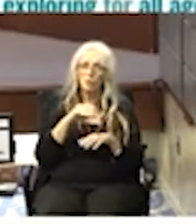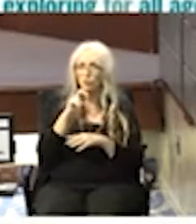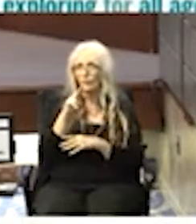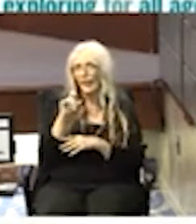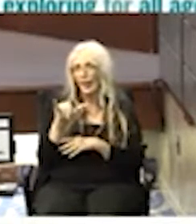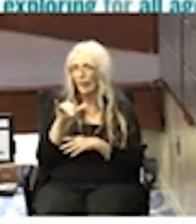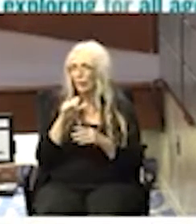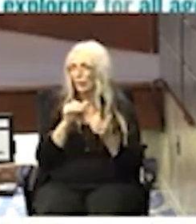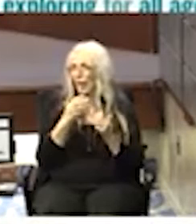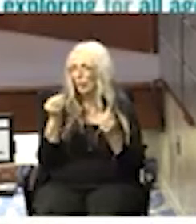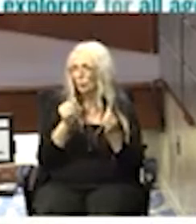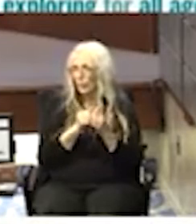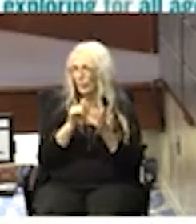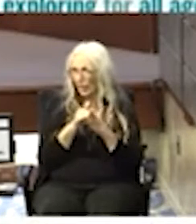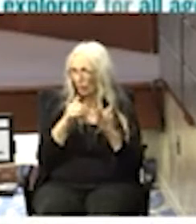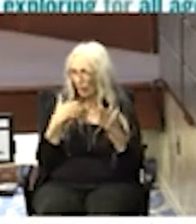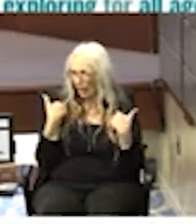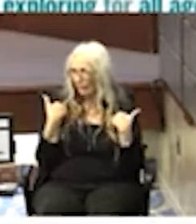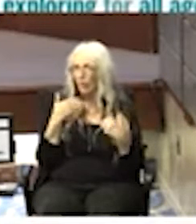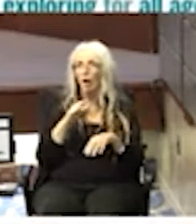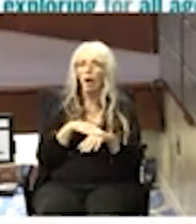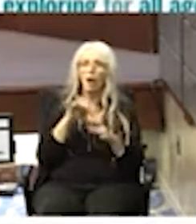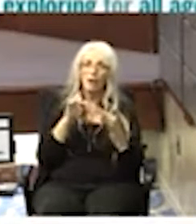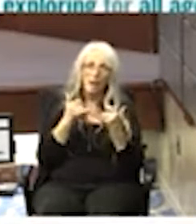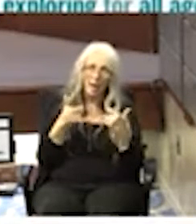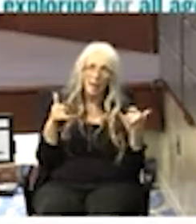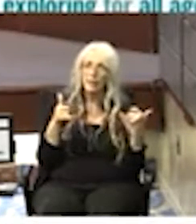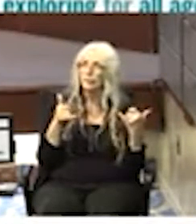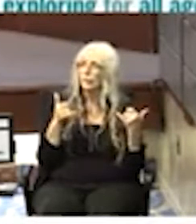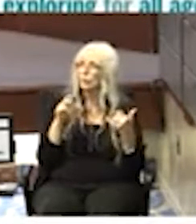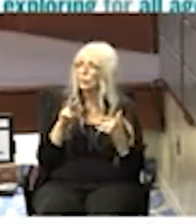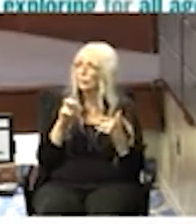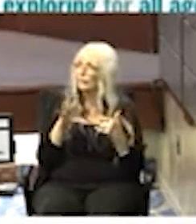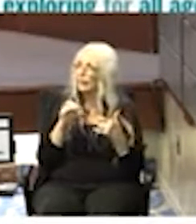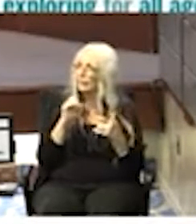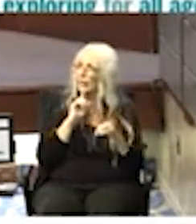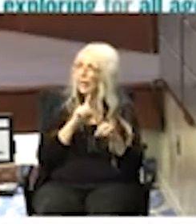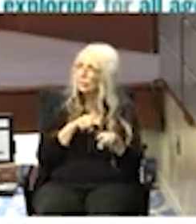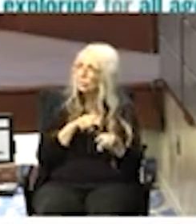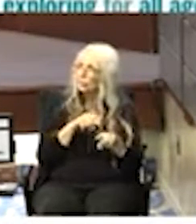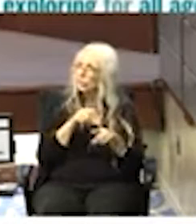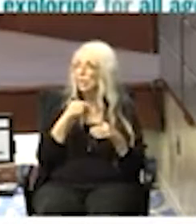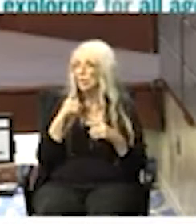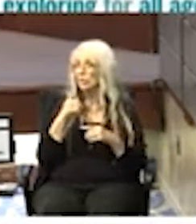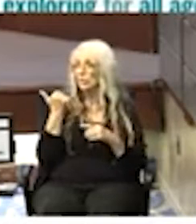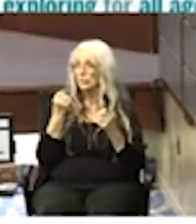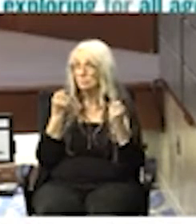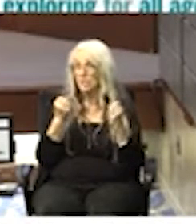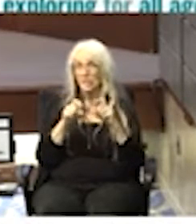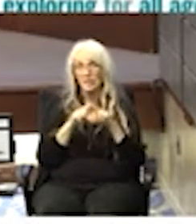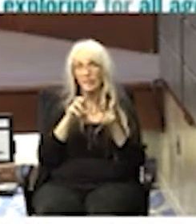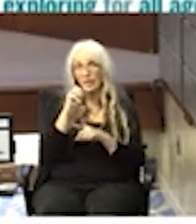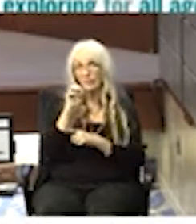but along with the engagements, we did have an online survey where we had over 350 responses, and this is a series of metrics that